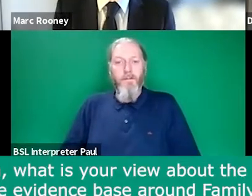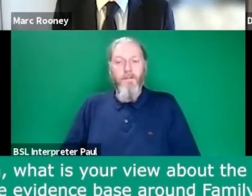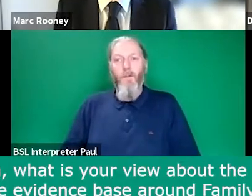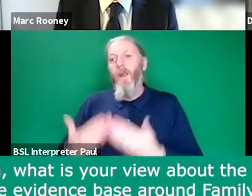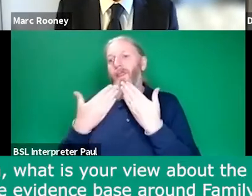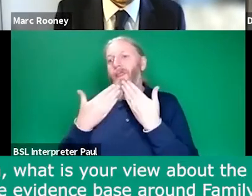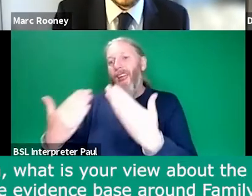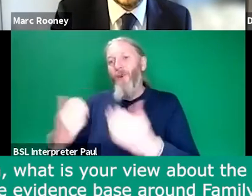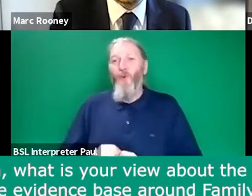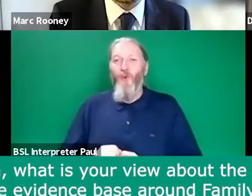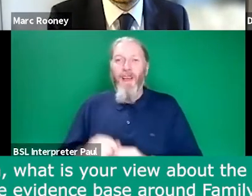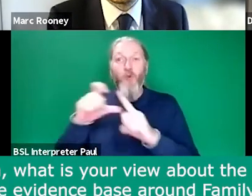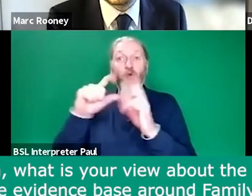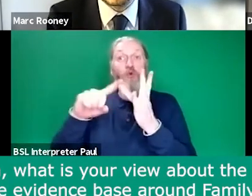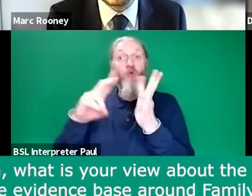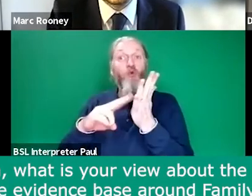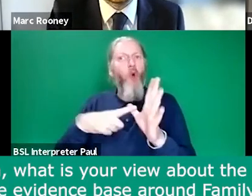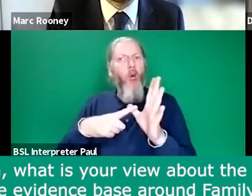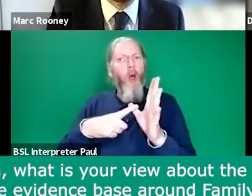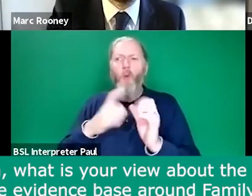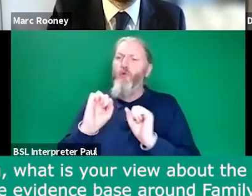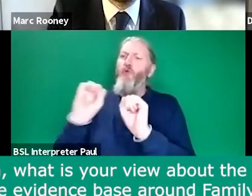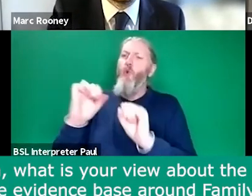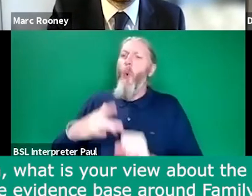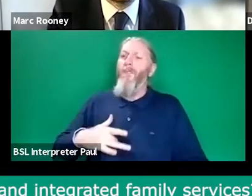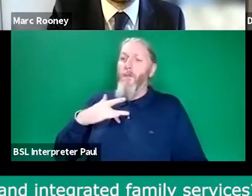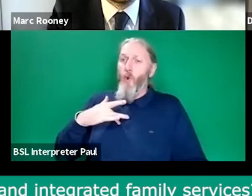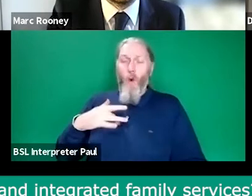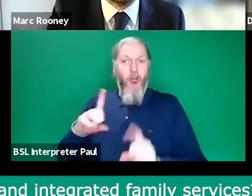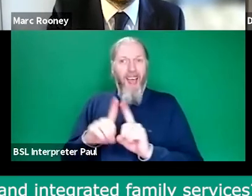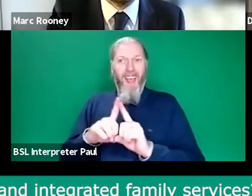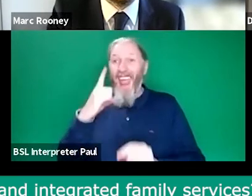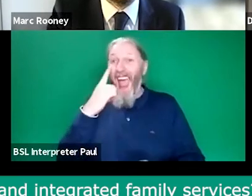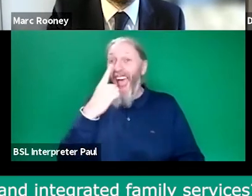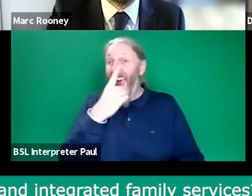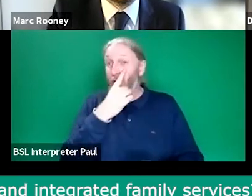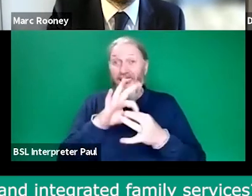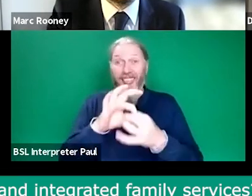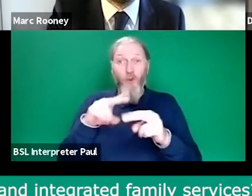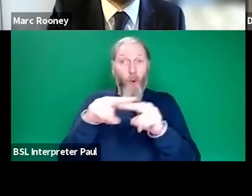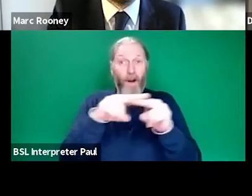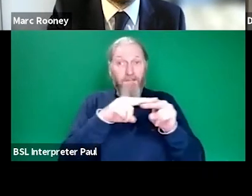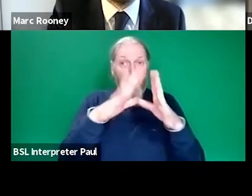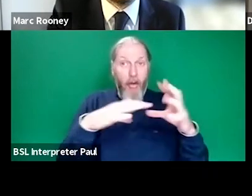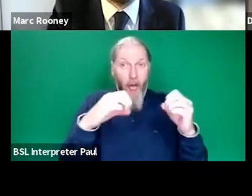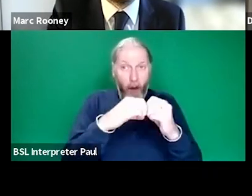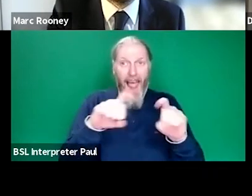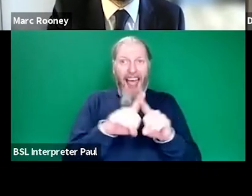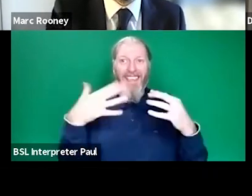Donna, what is your view about the quality of the evidence base around family hubs and integrated family services?